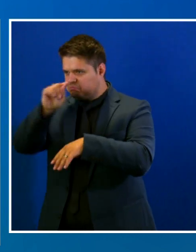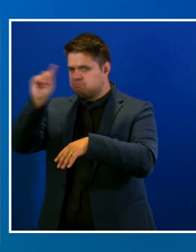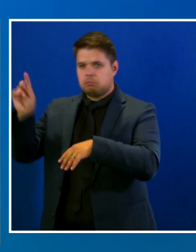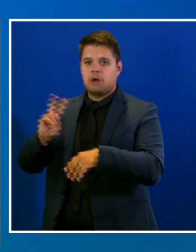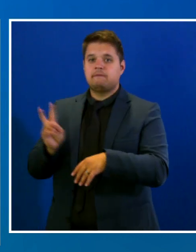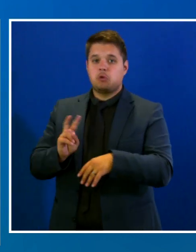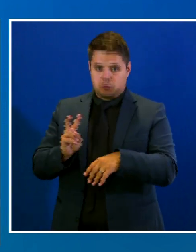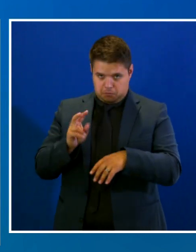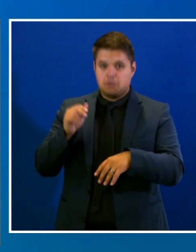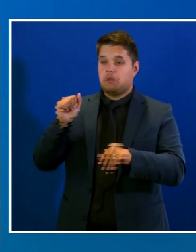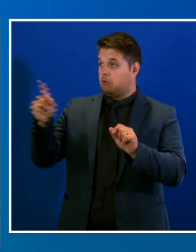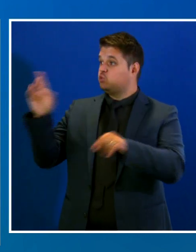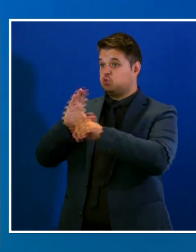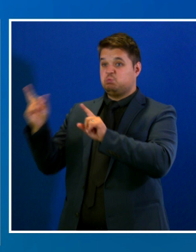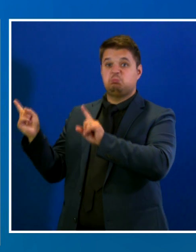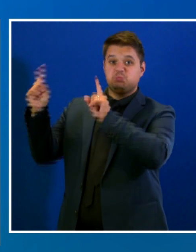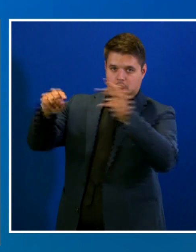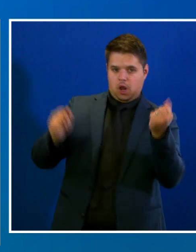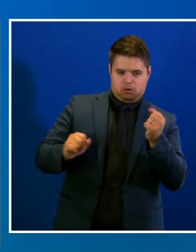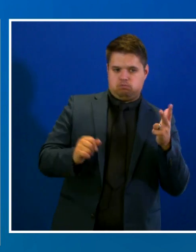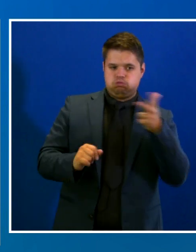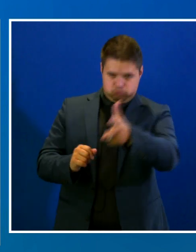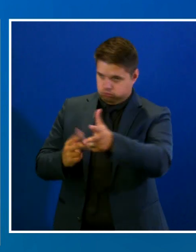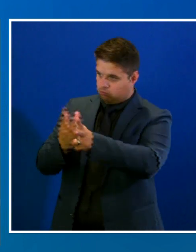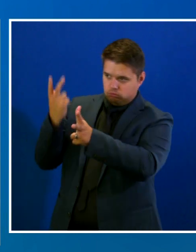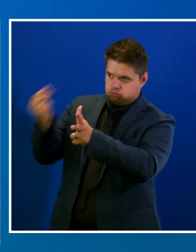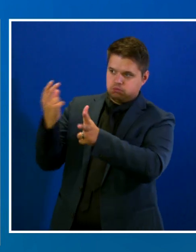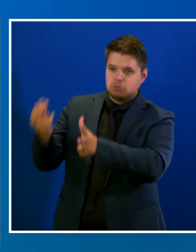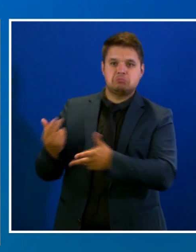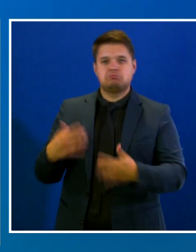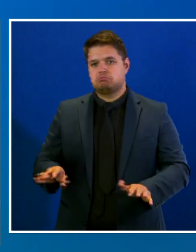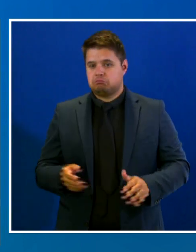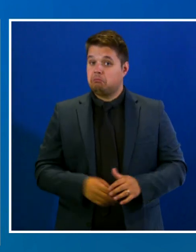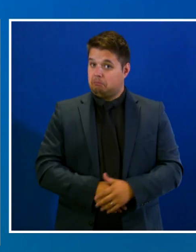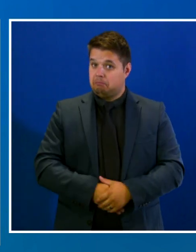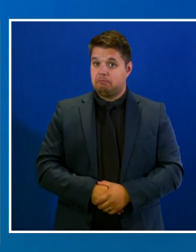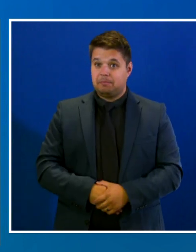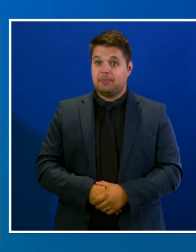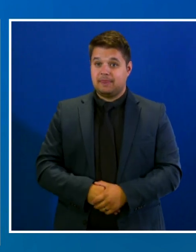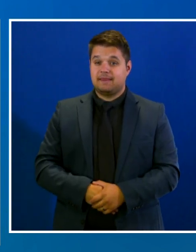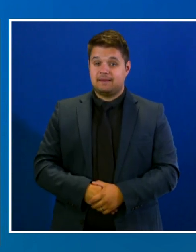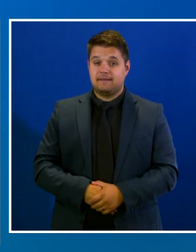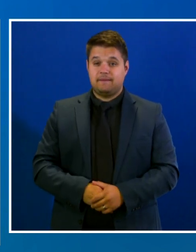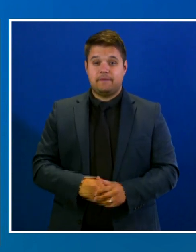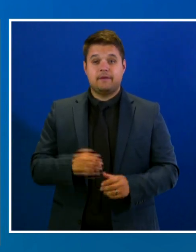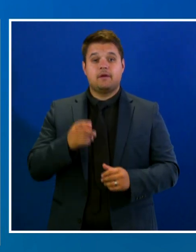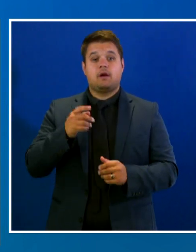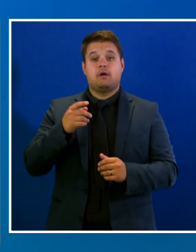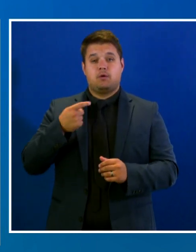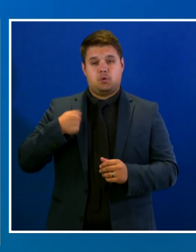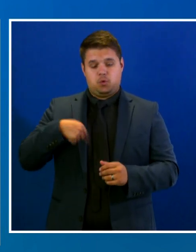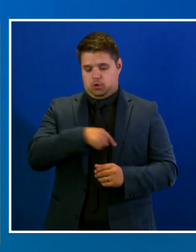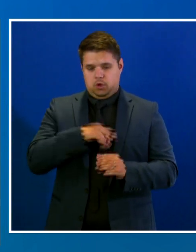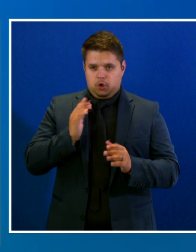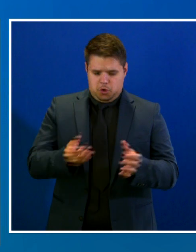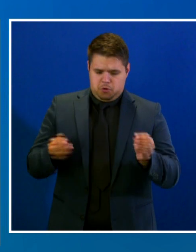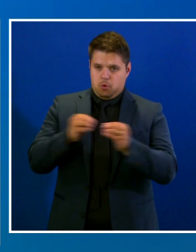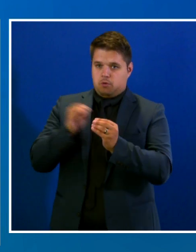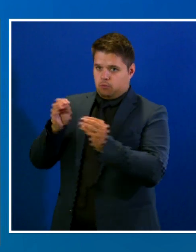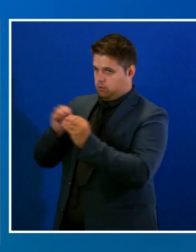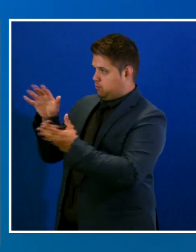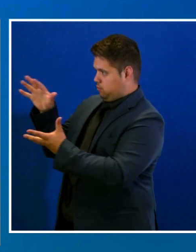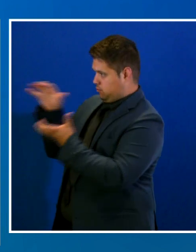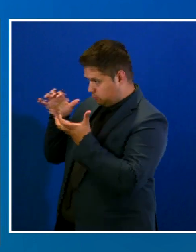Next, even more good news was announced this week in the form of additional support for our hard-hit local businesses.